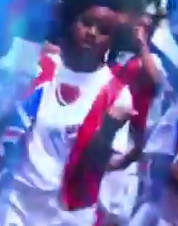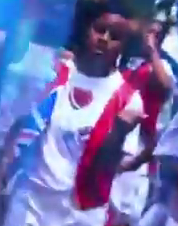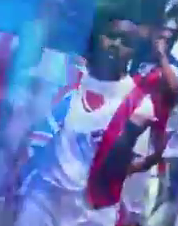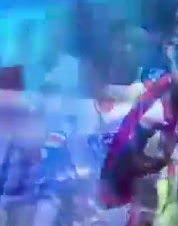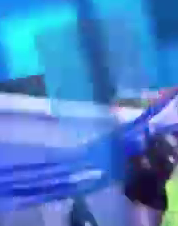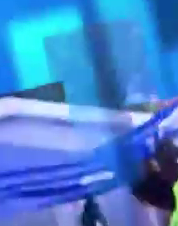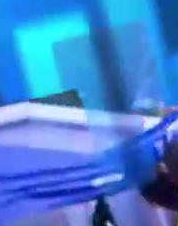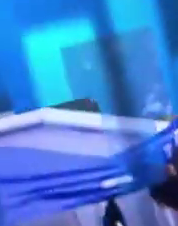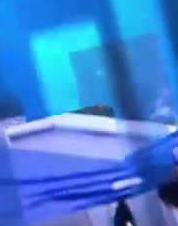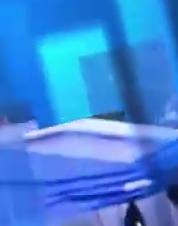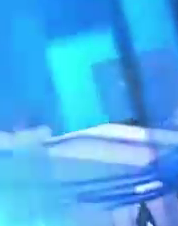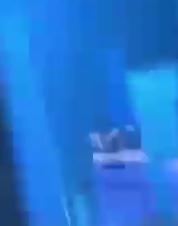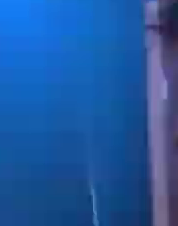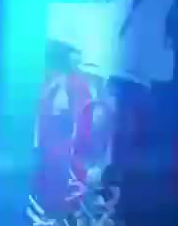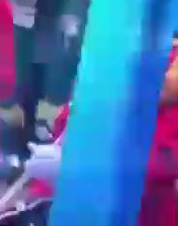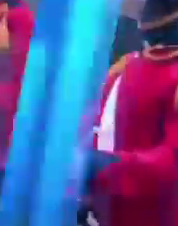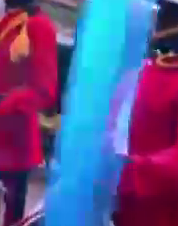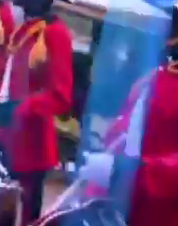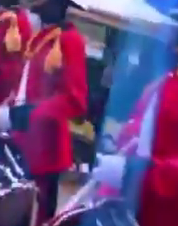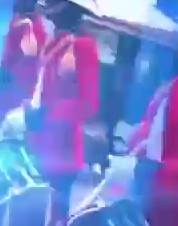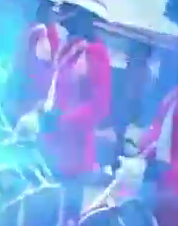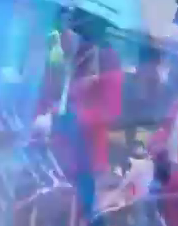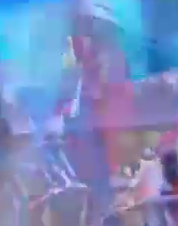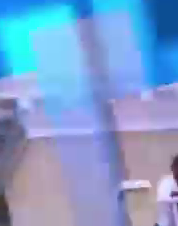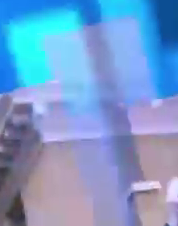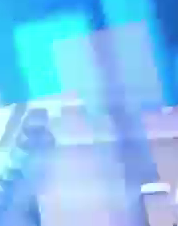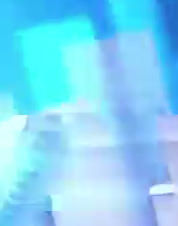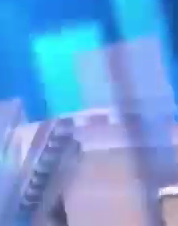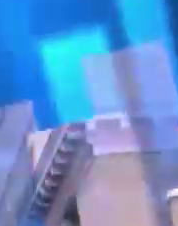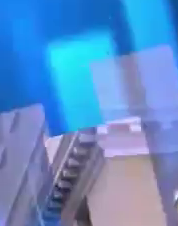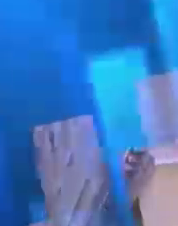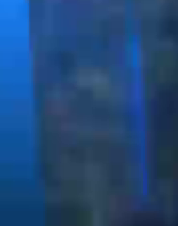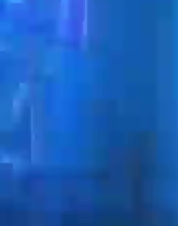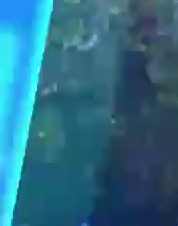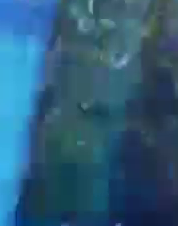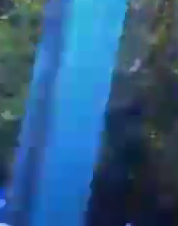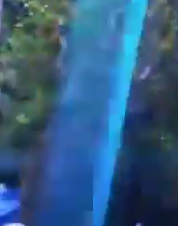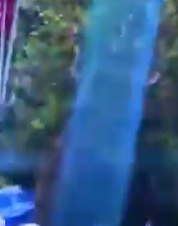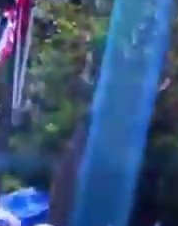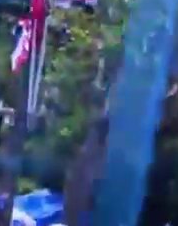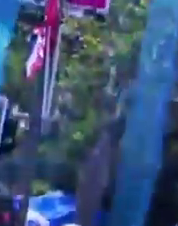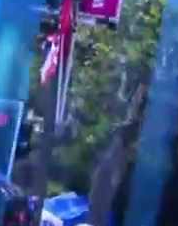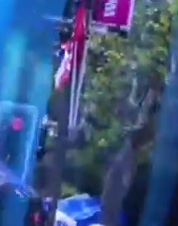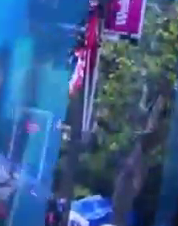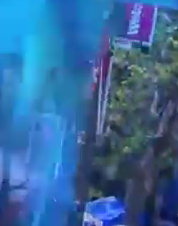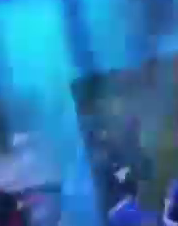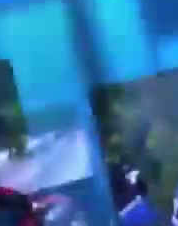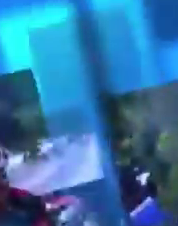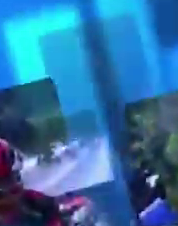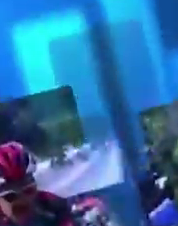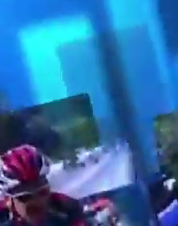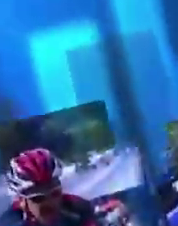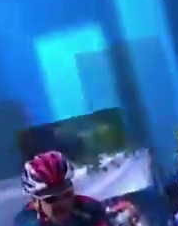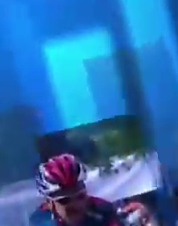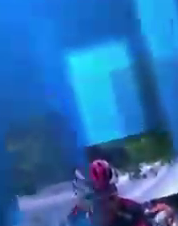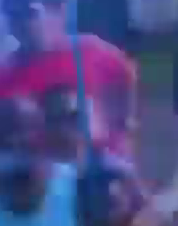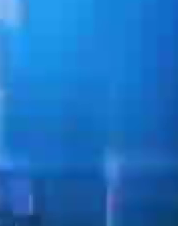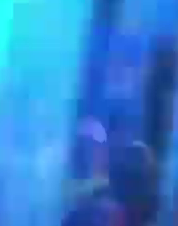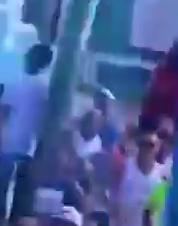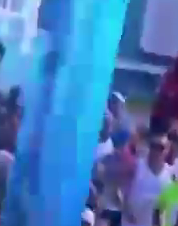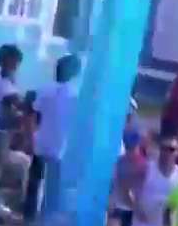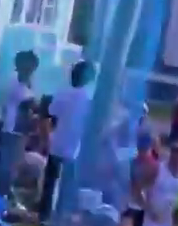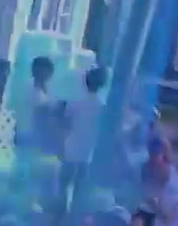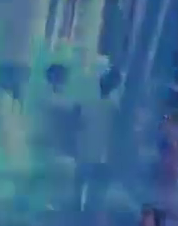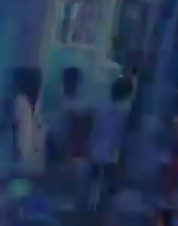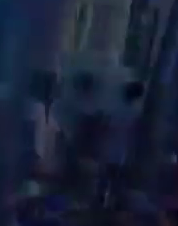citizens, the Bermuda government made the decision to cancel Heritage Month activities, including the Heritage Day Parade and the May 24th